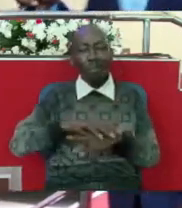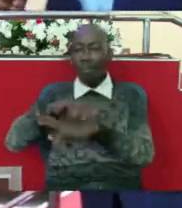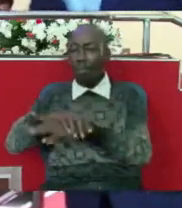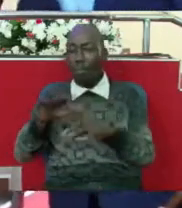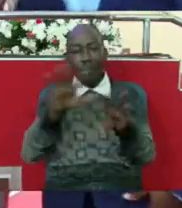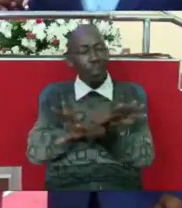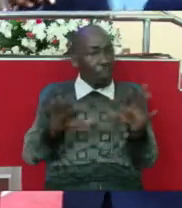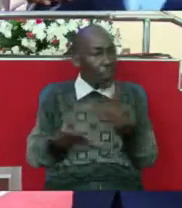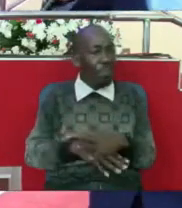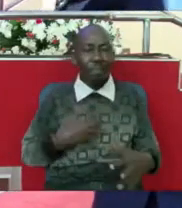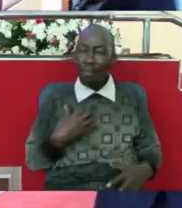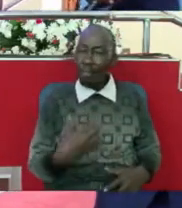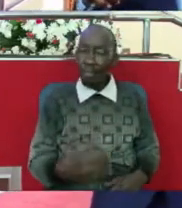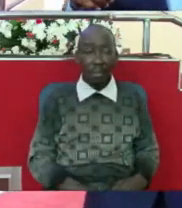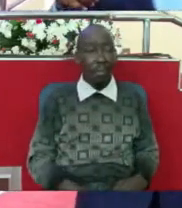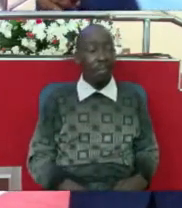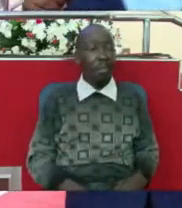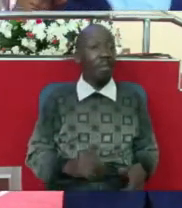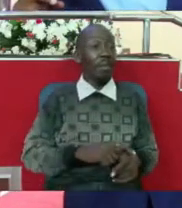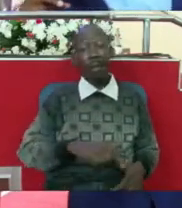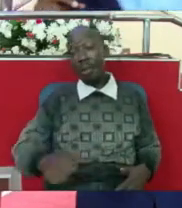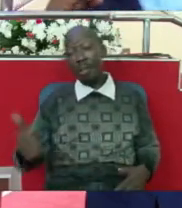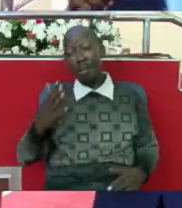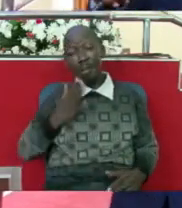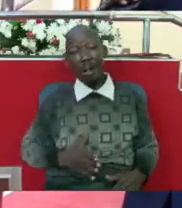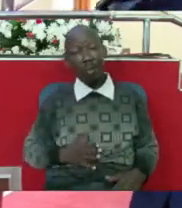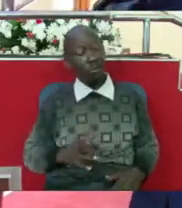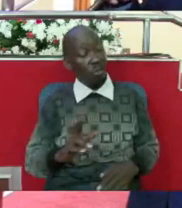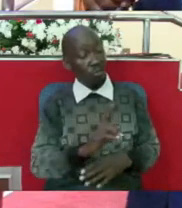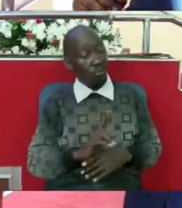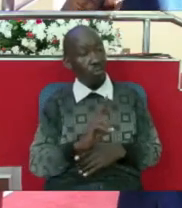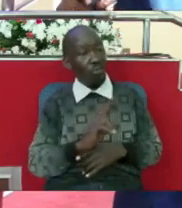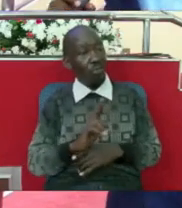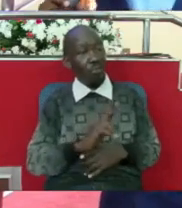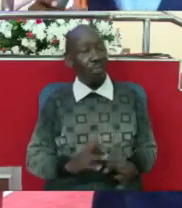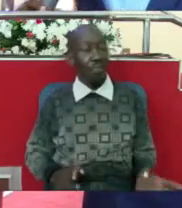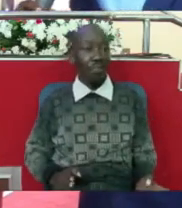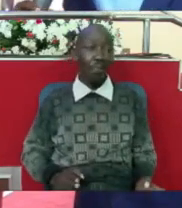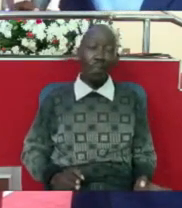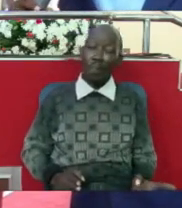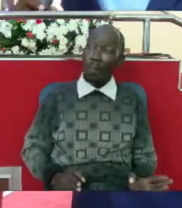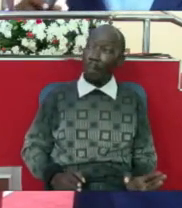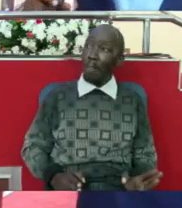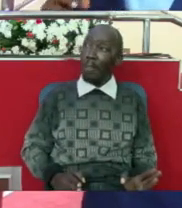unaweza. And then somebody else gets to use it. Na mtu mwingine ataitumia.